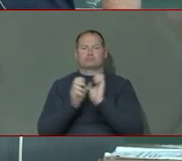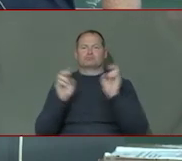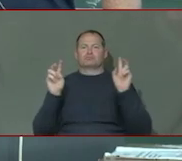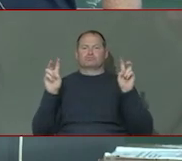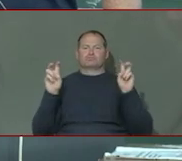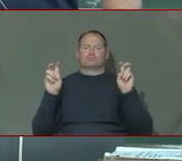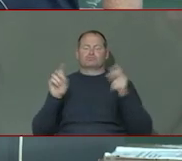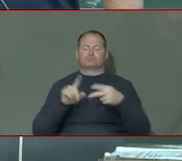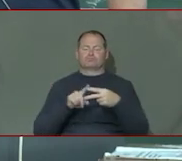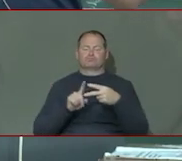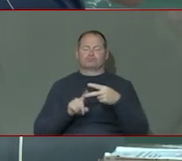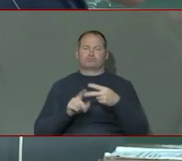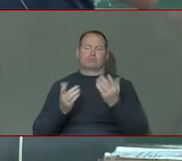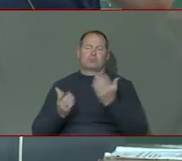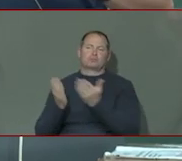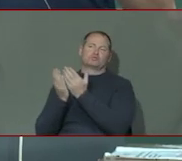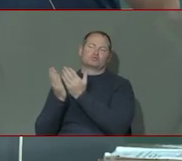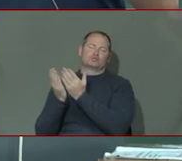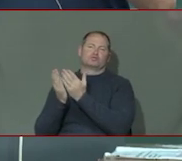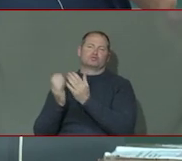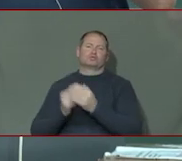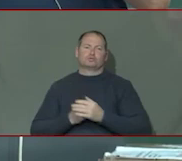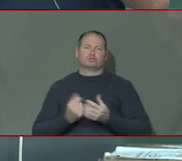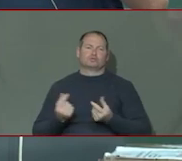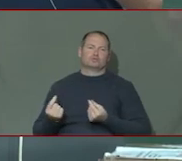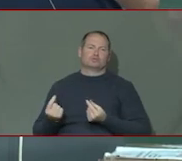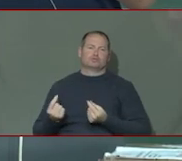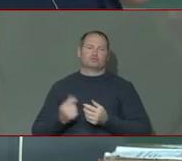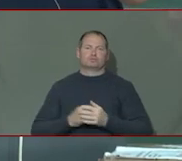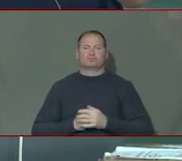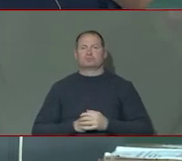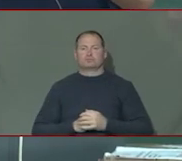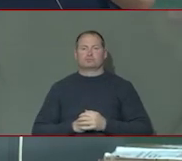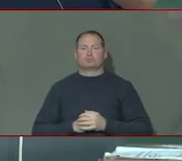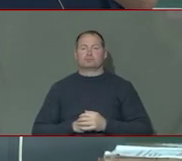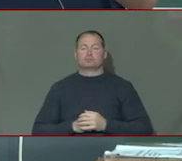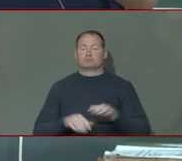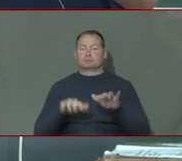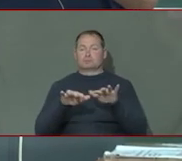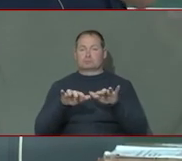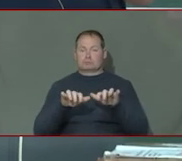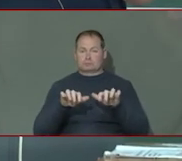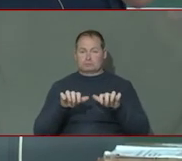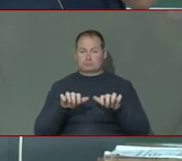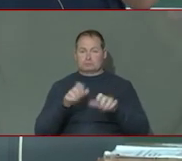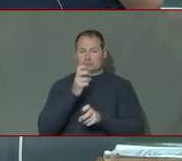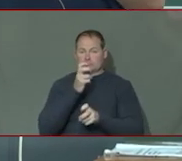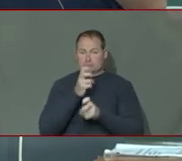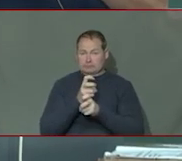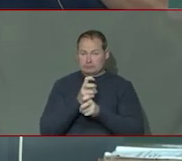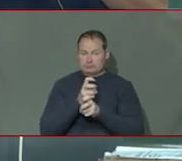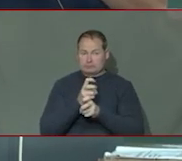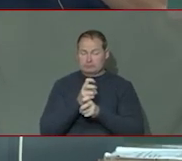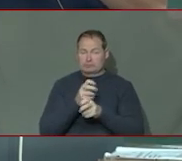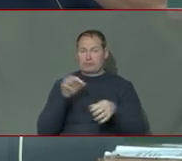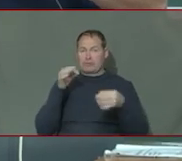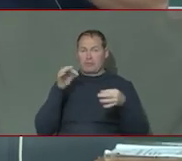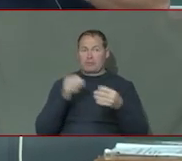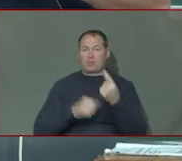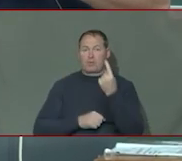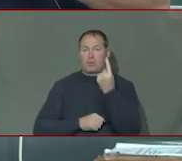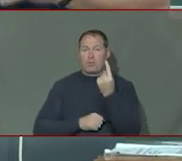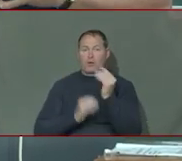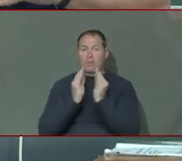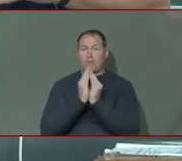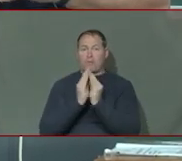that's what markers have seen across the country, that learners, when they battle in the exams in paper 1, where they don't score marks, is this